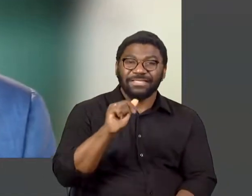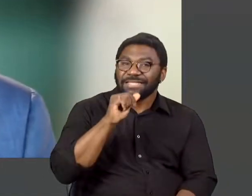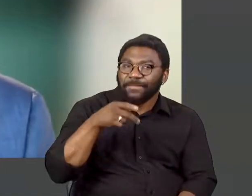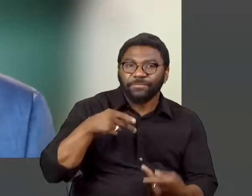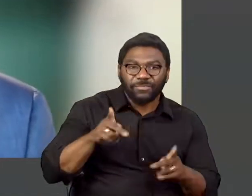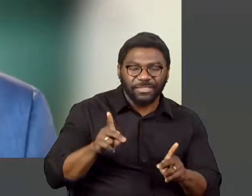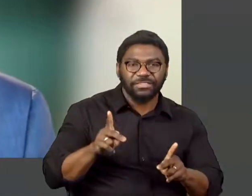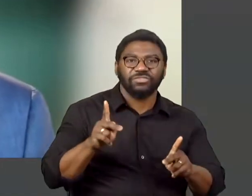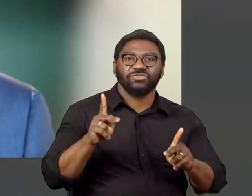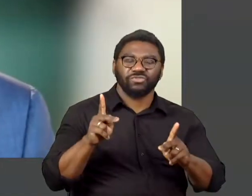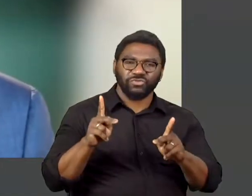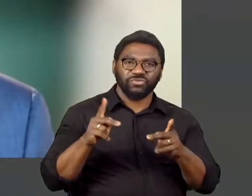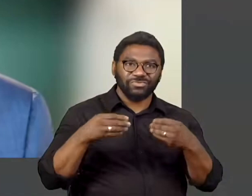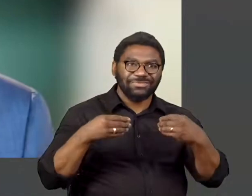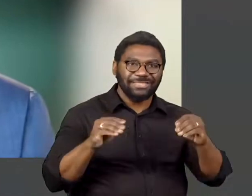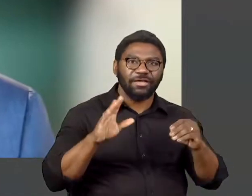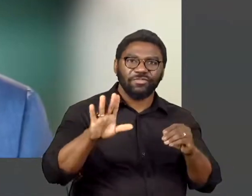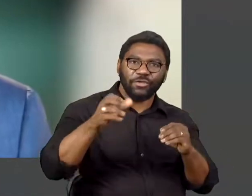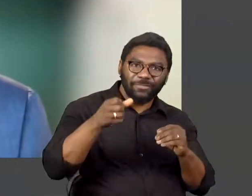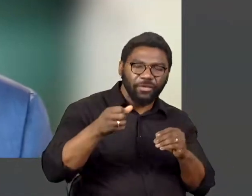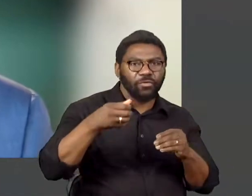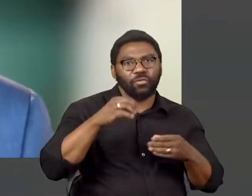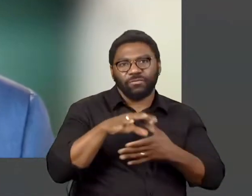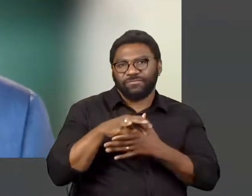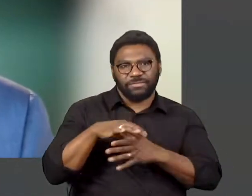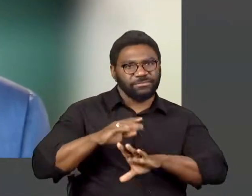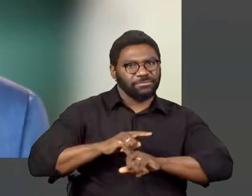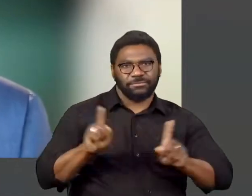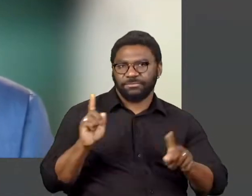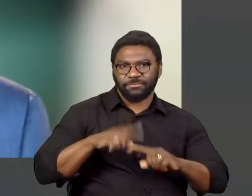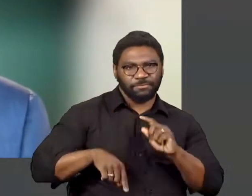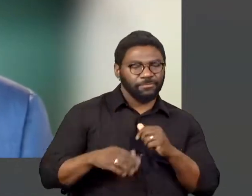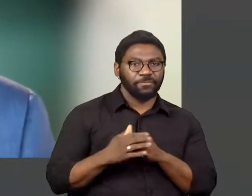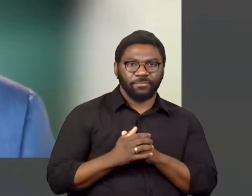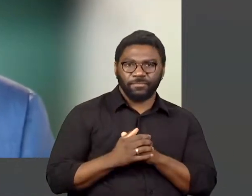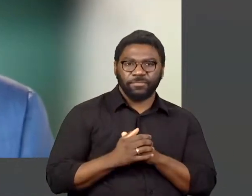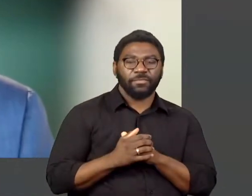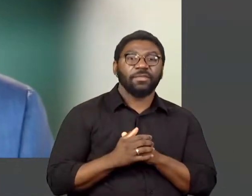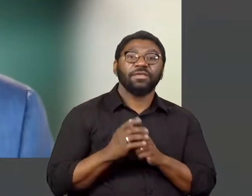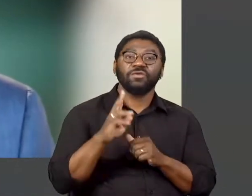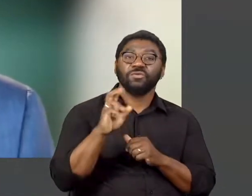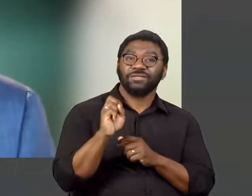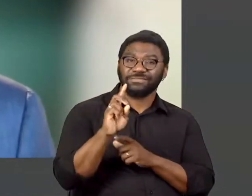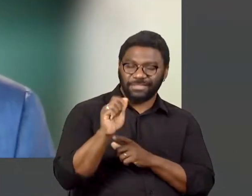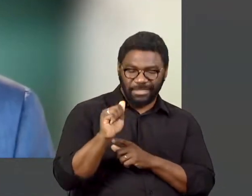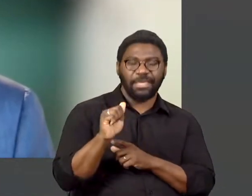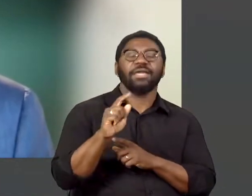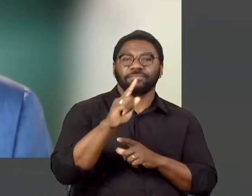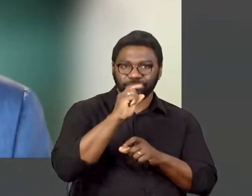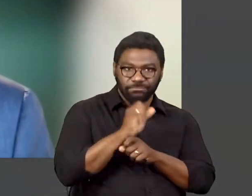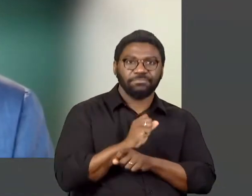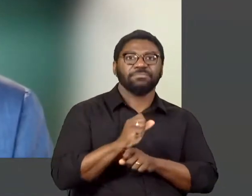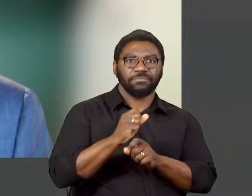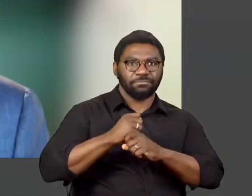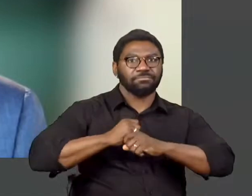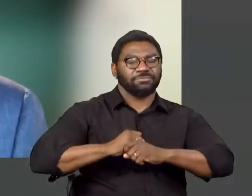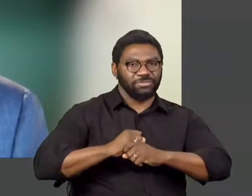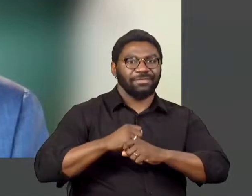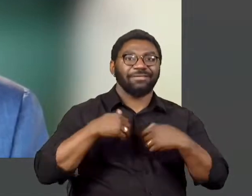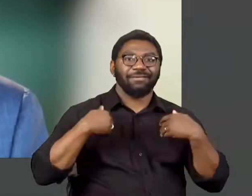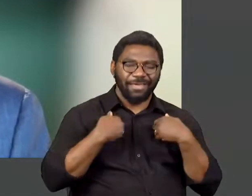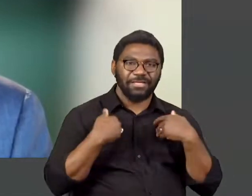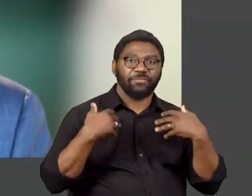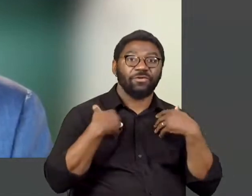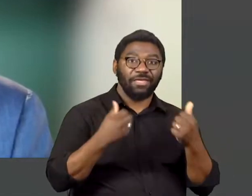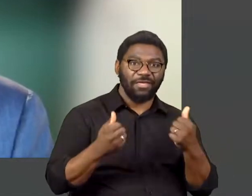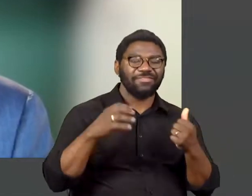supply. USDA and FDA share oversight of our nation's food safety system. USDA protects animal health and